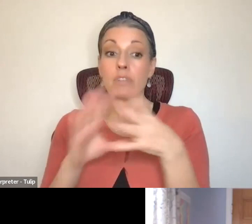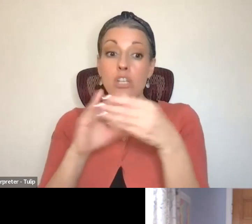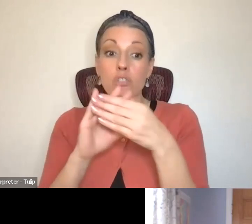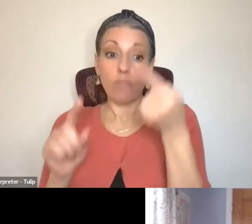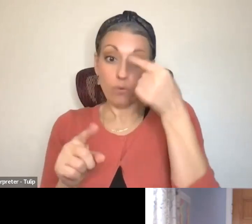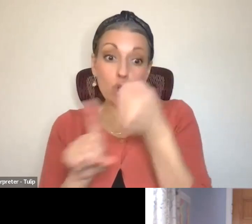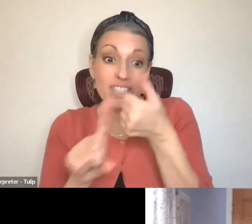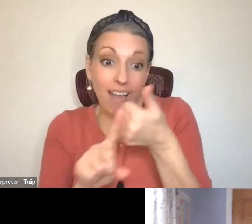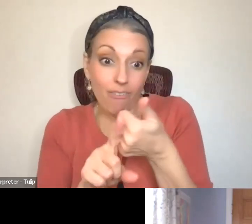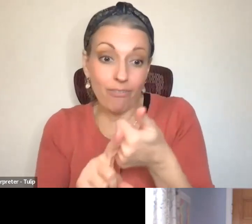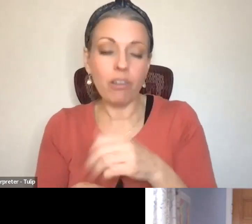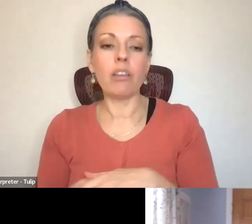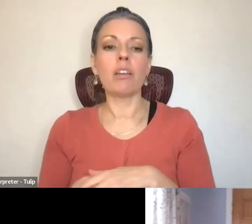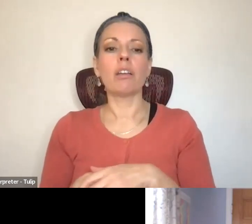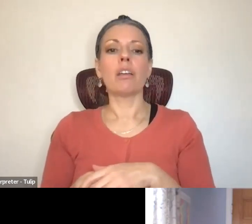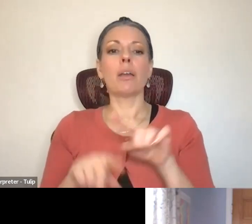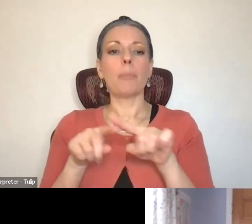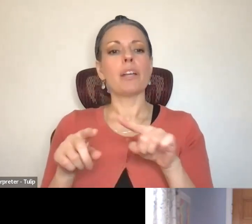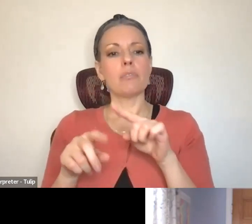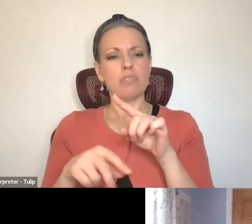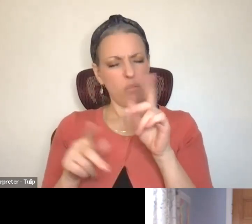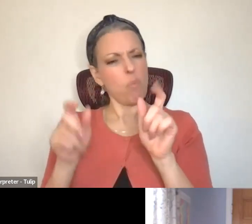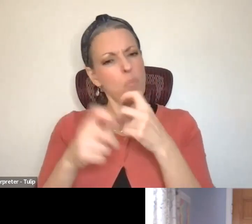of problems with the kinds of